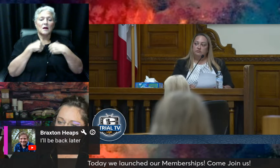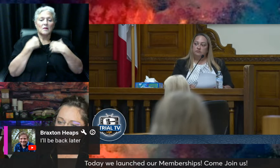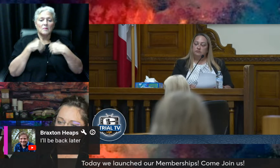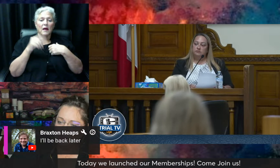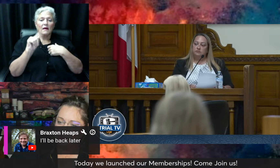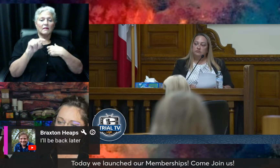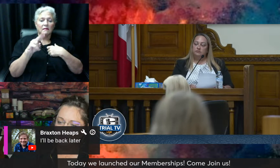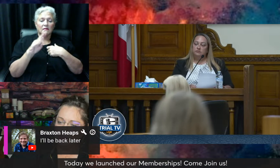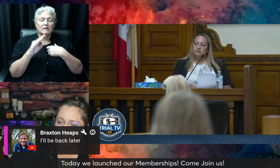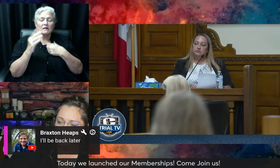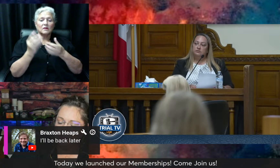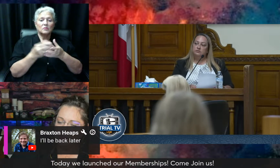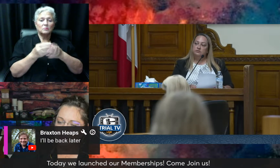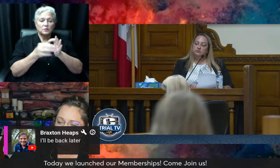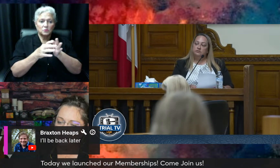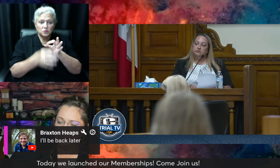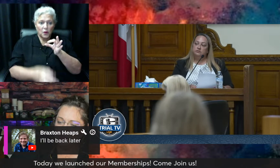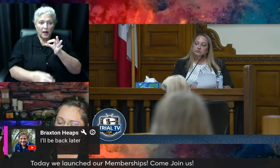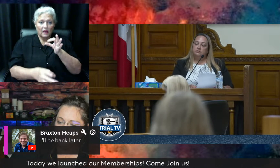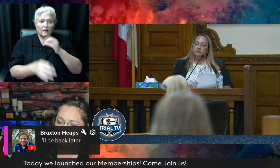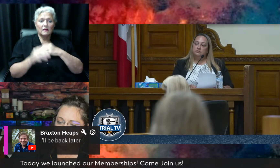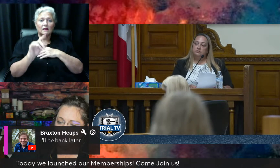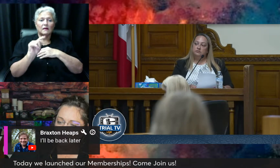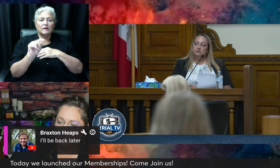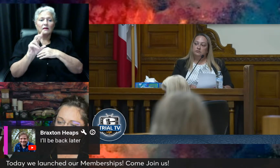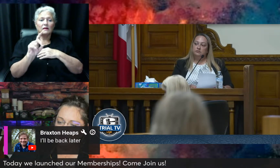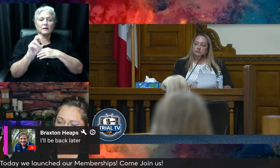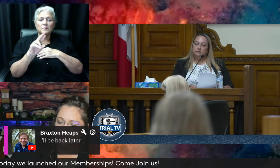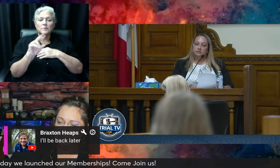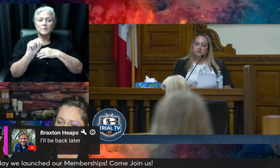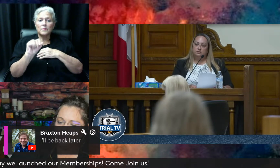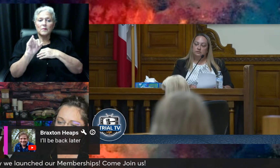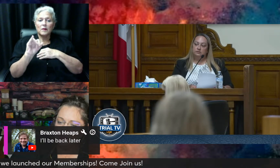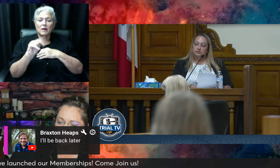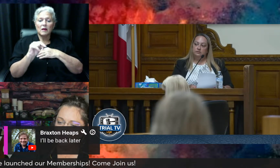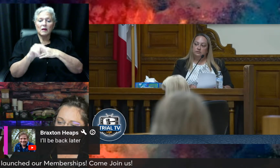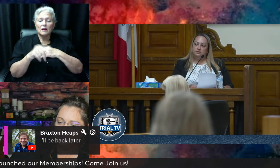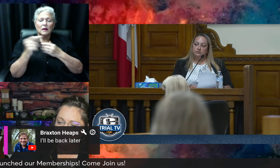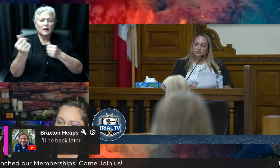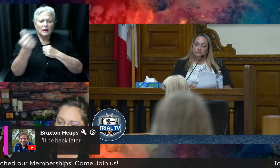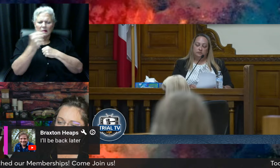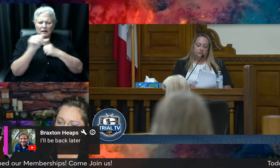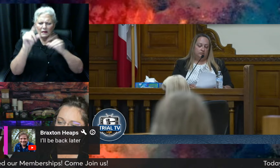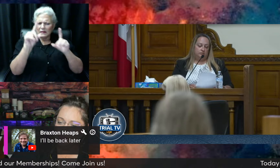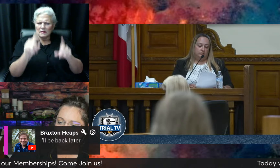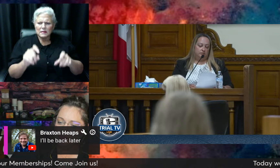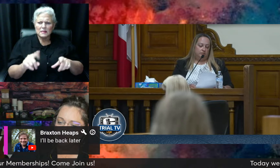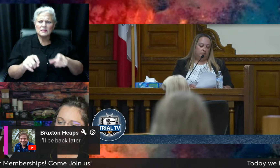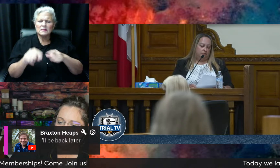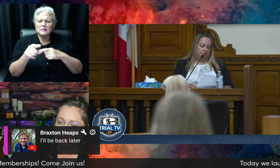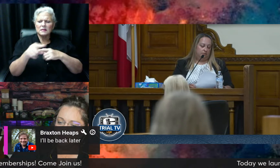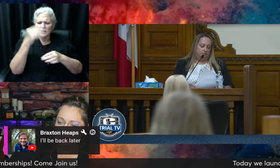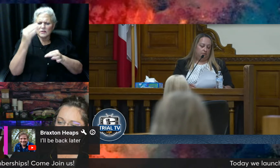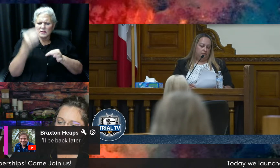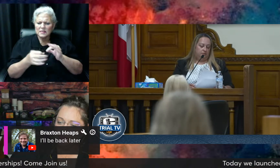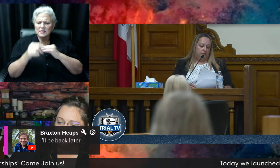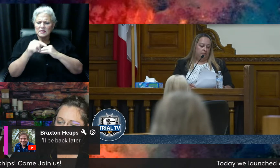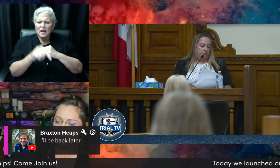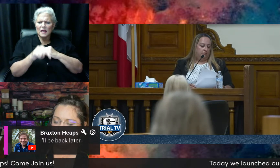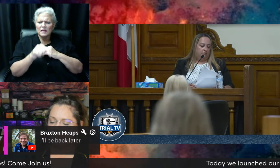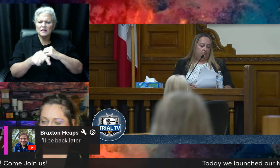yes. Was there any testing done to determine whether that was human, animal, or other type of